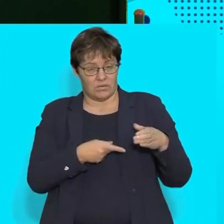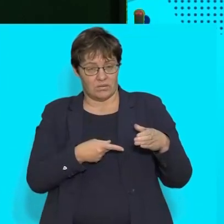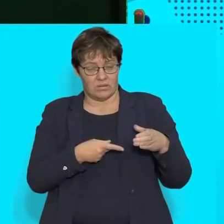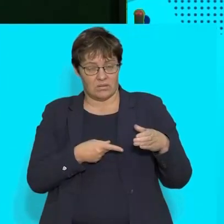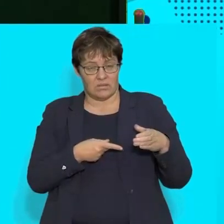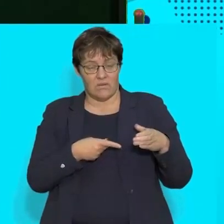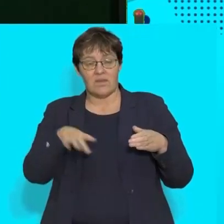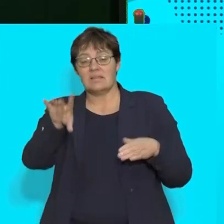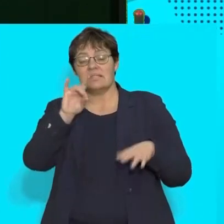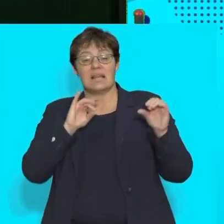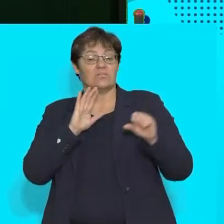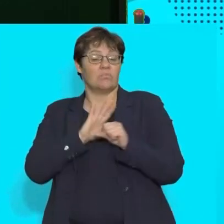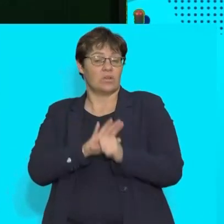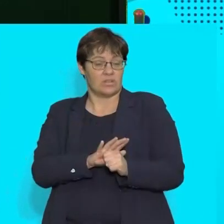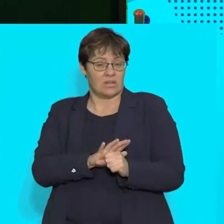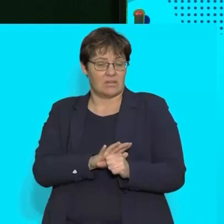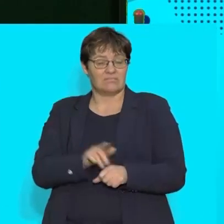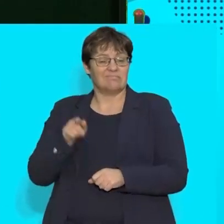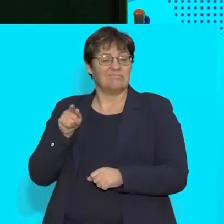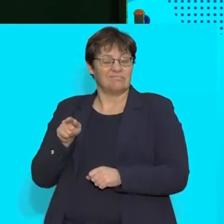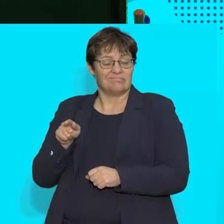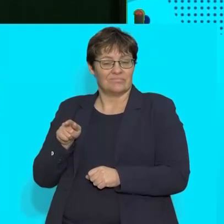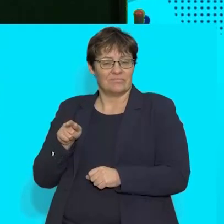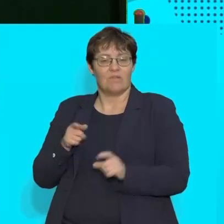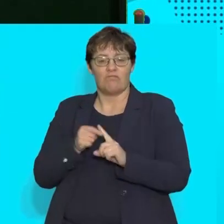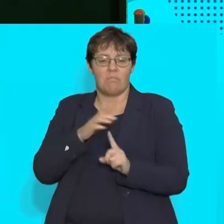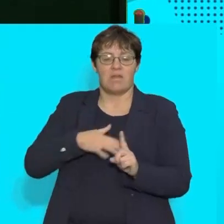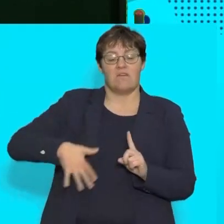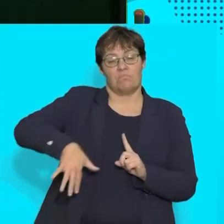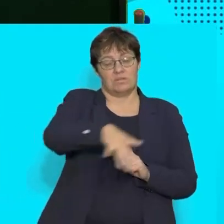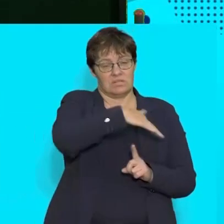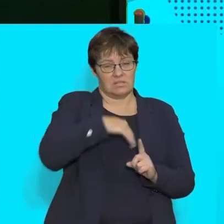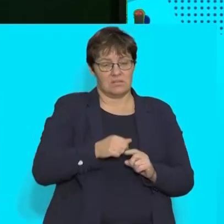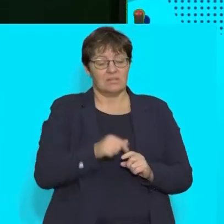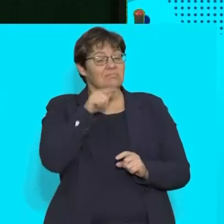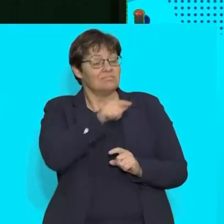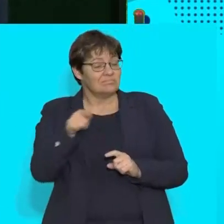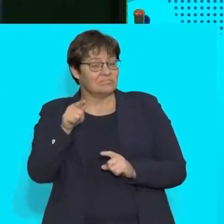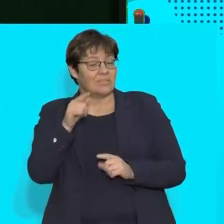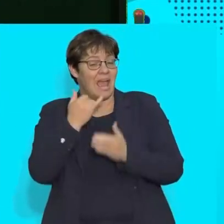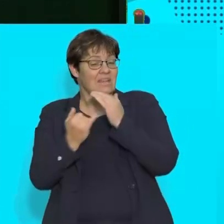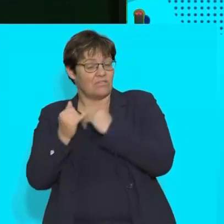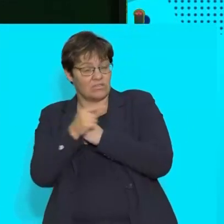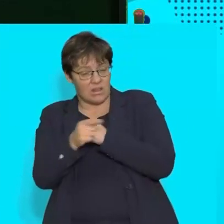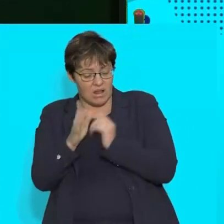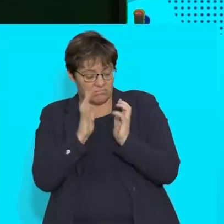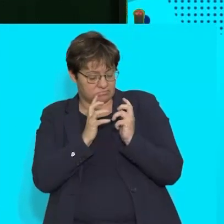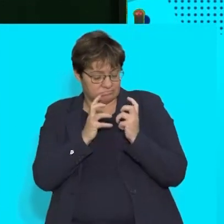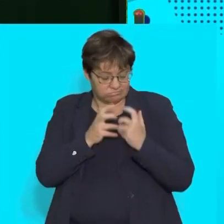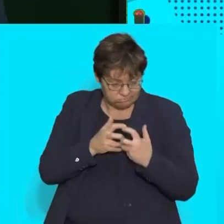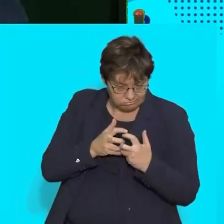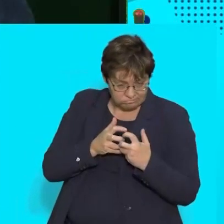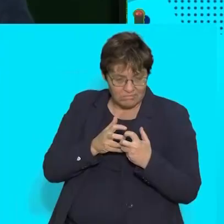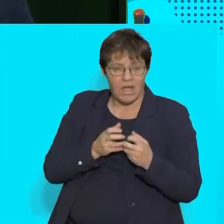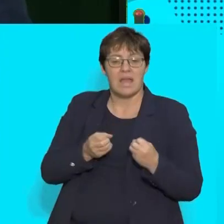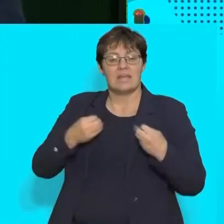the selection pressure, which is in this case from the environment, those individuals that have a characteristic that give